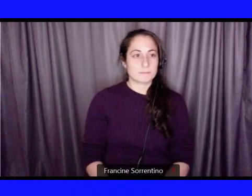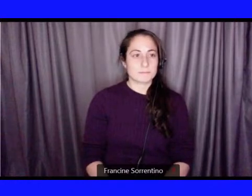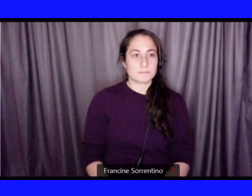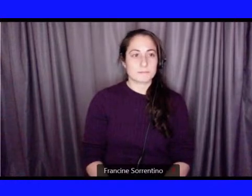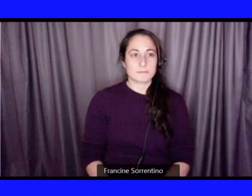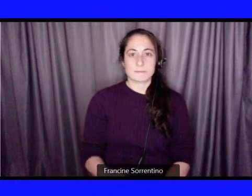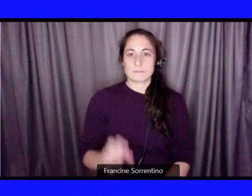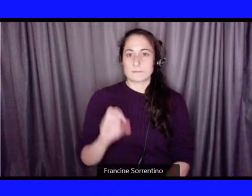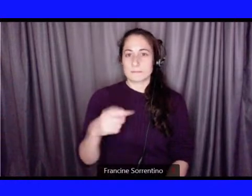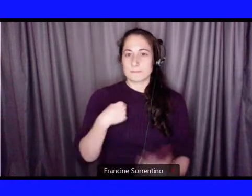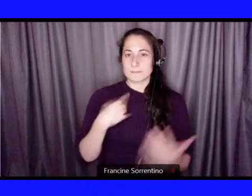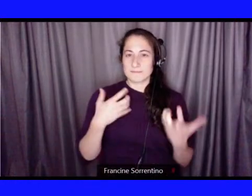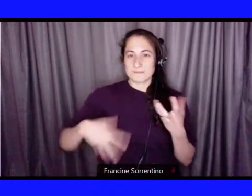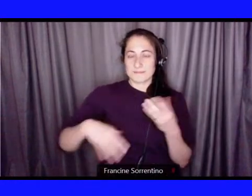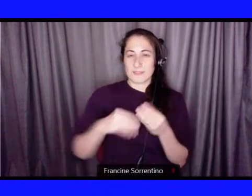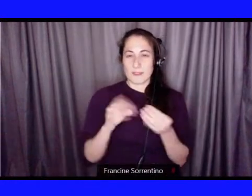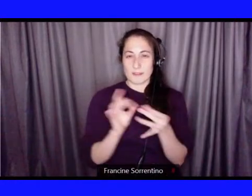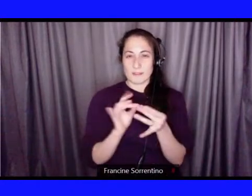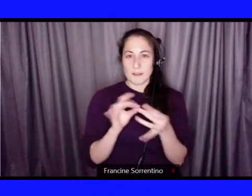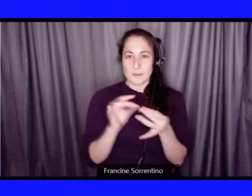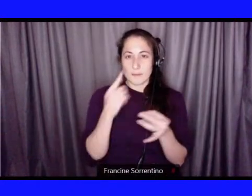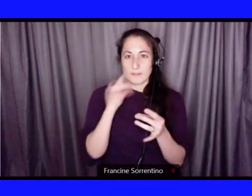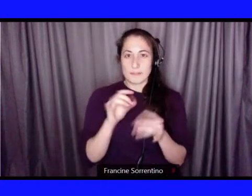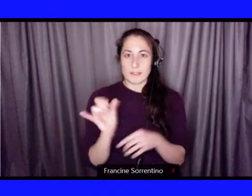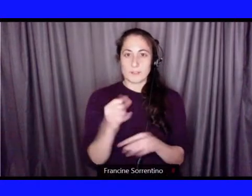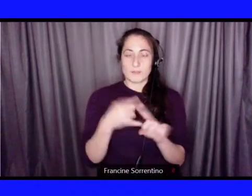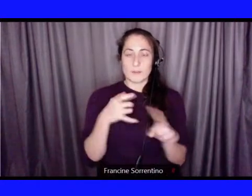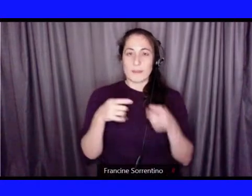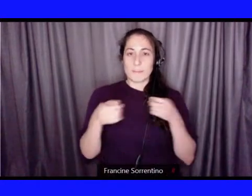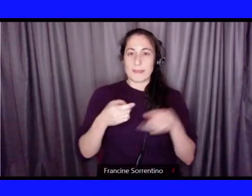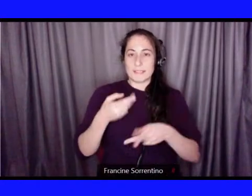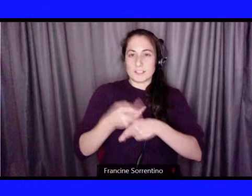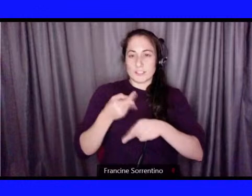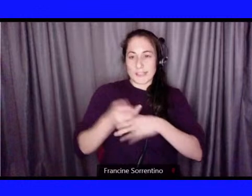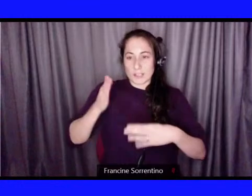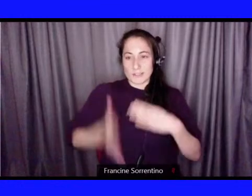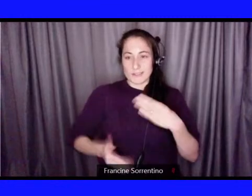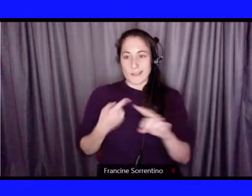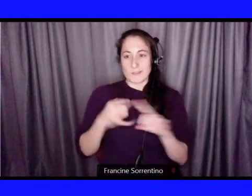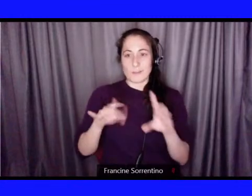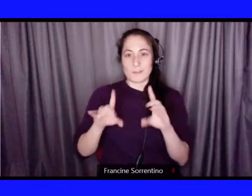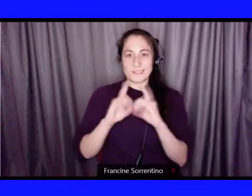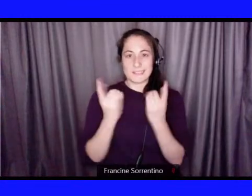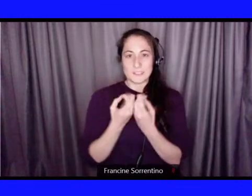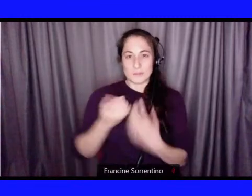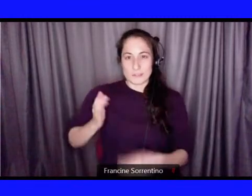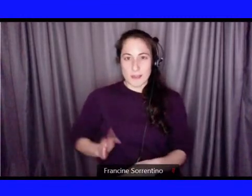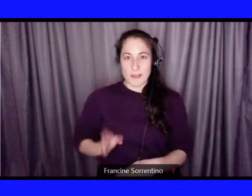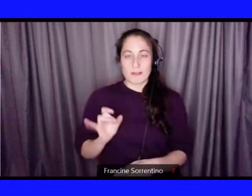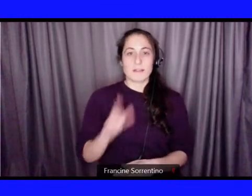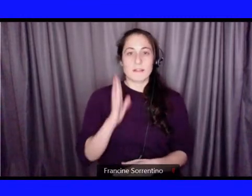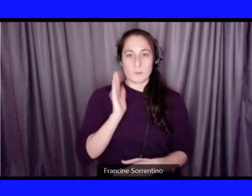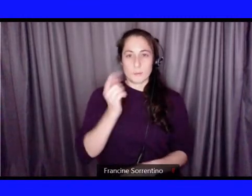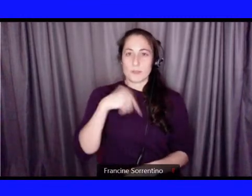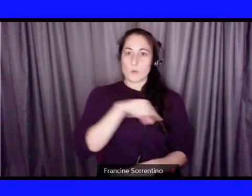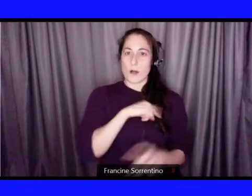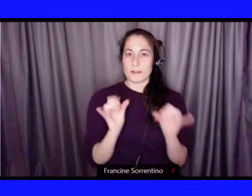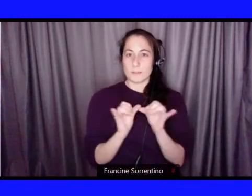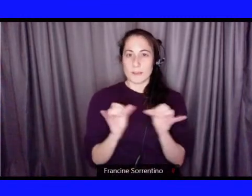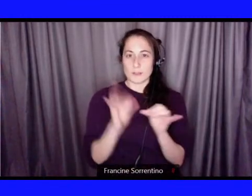6-9 months to really try to keep them connected. That was an intervention that we've seen have some success.